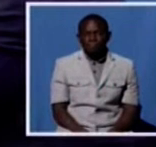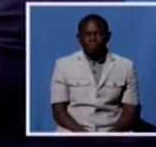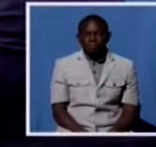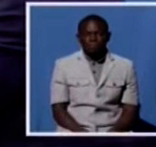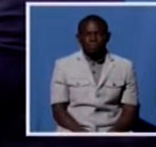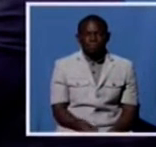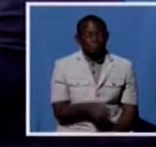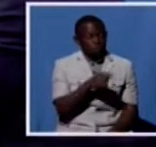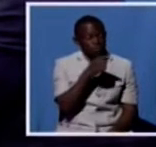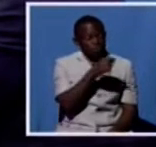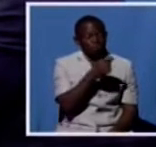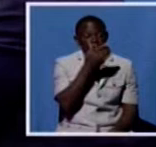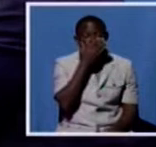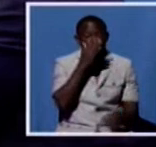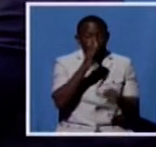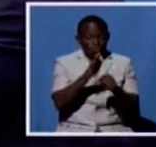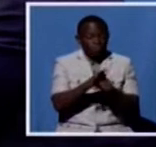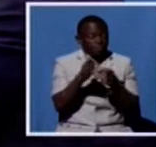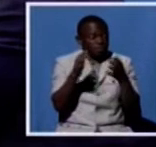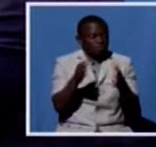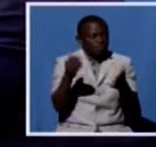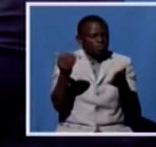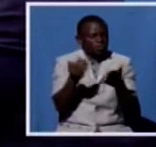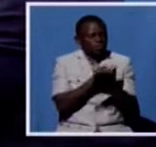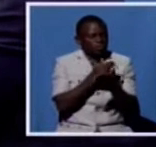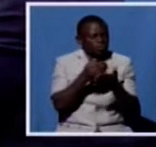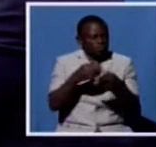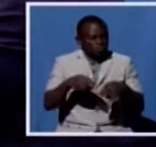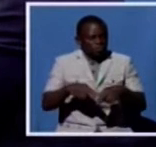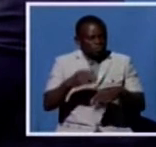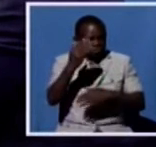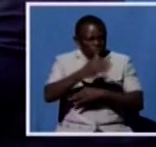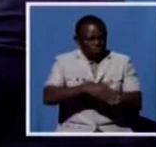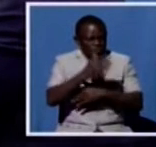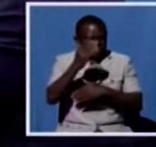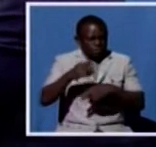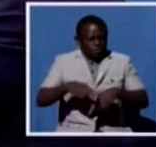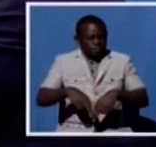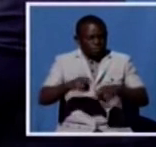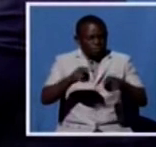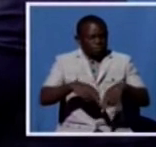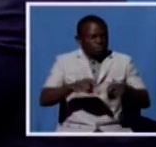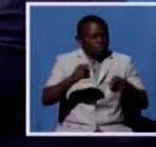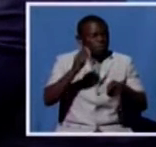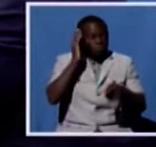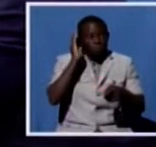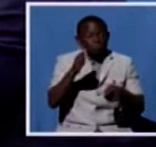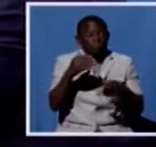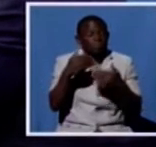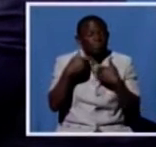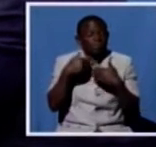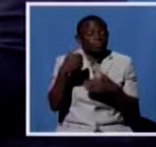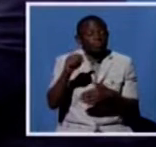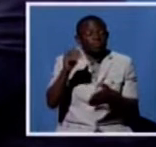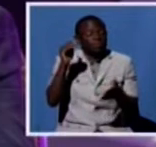your new toll stations will create in excess of 10,000 new jobs. What kind of jobs are